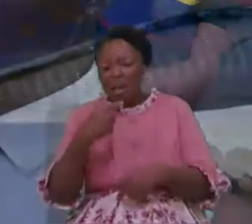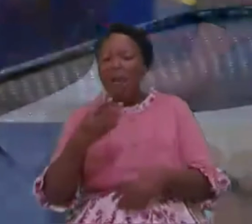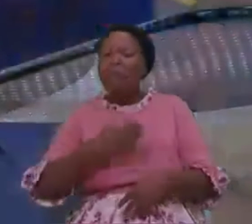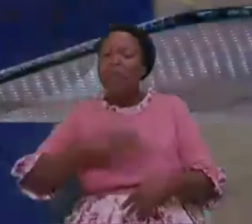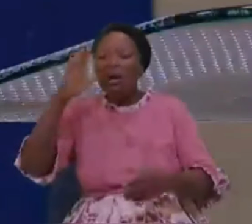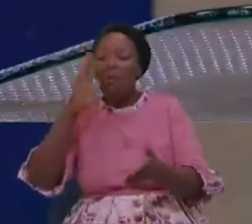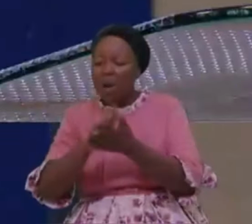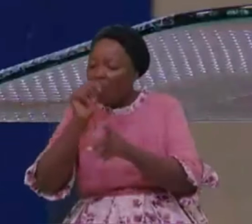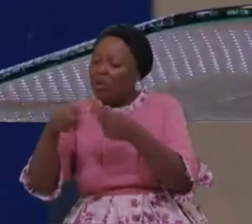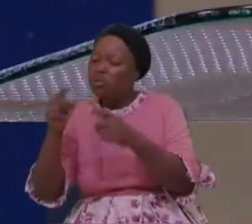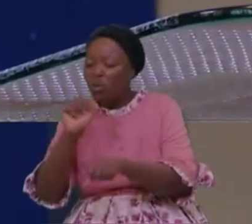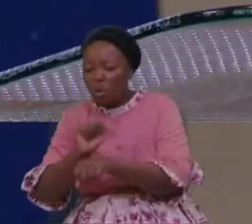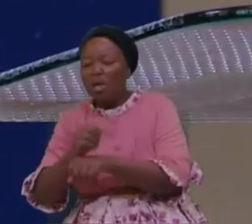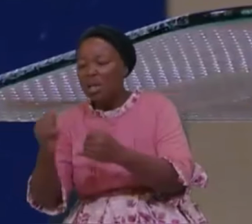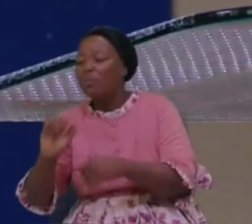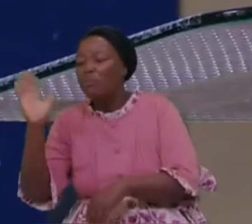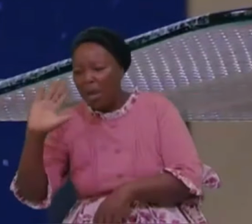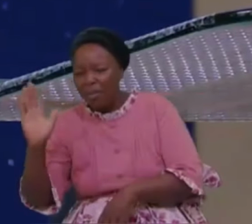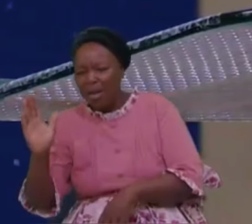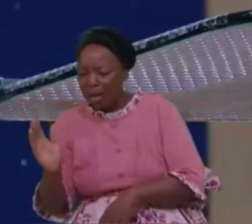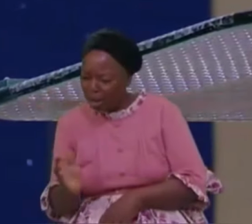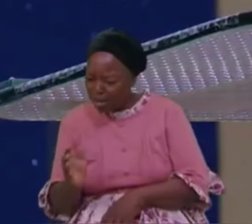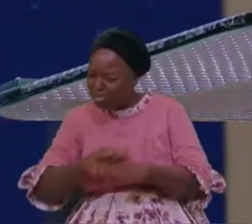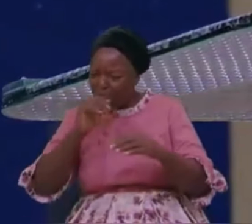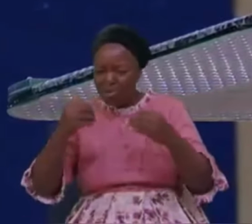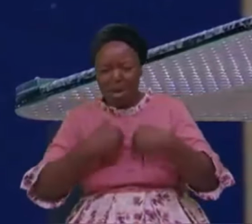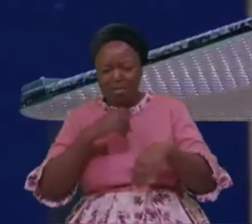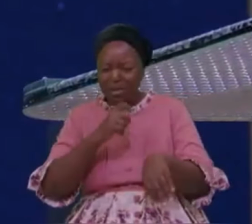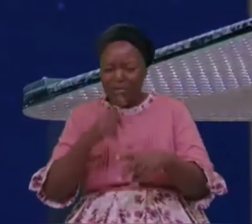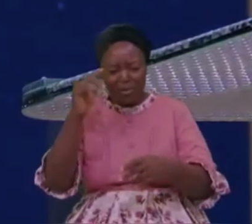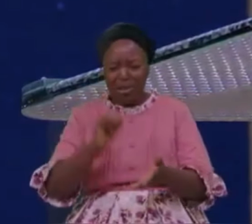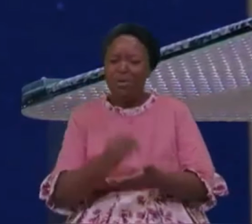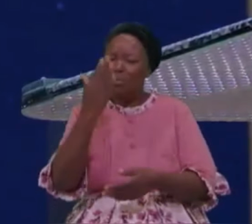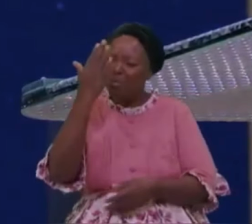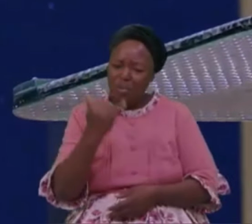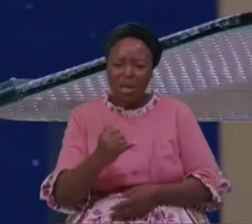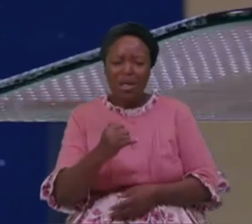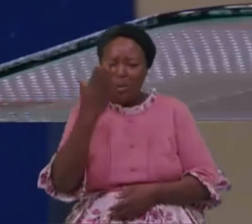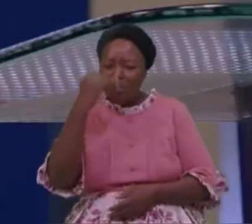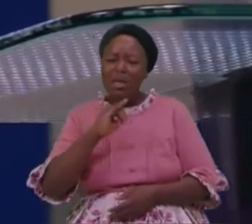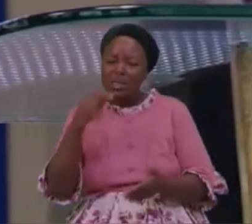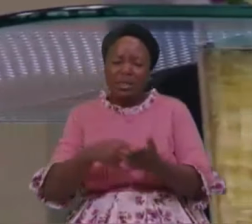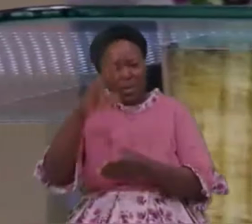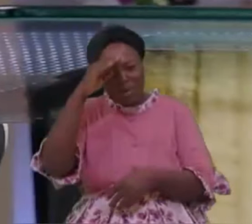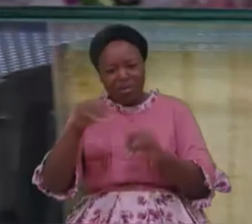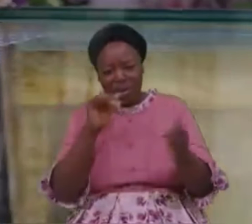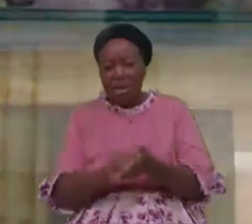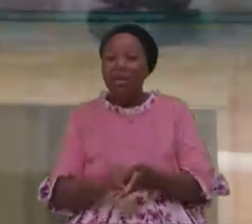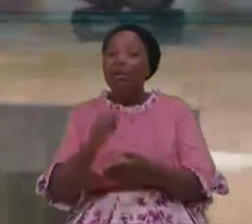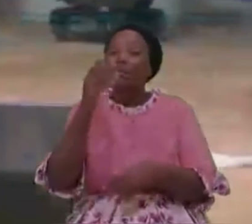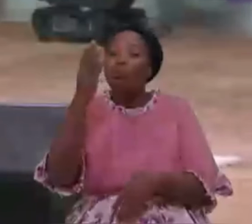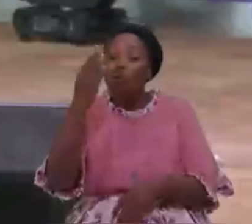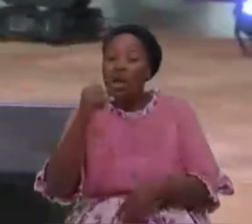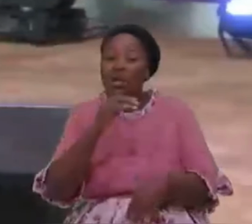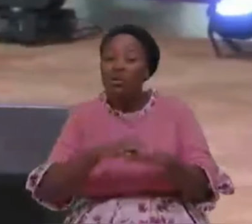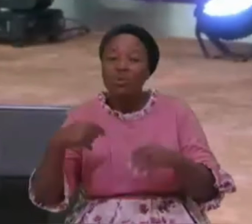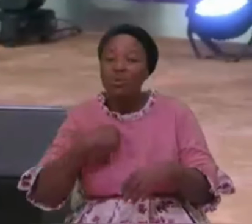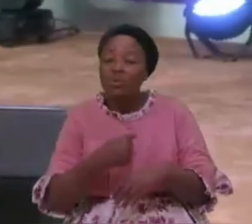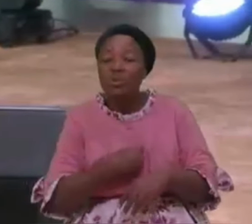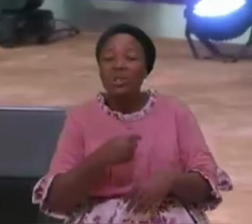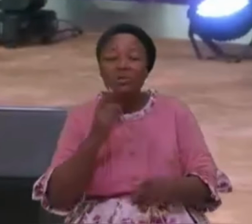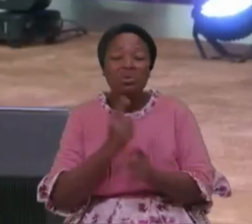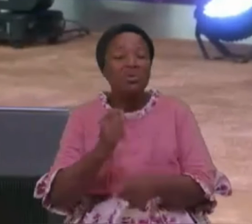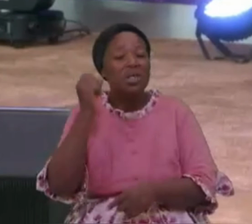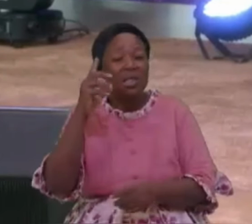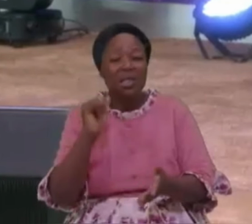time now. Thank you very much. Have a great day. Have a nice day. He doesn't do that. Why don't we learn? And why don't we just understand? Here is